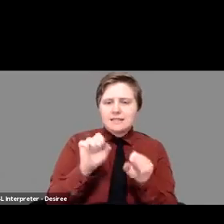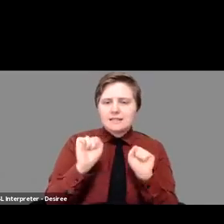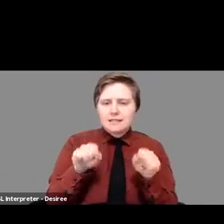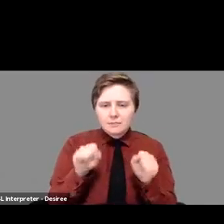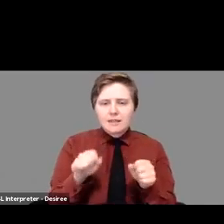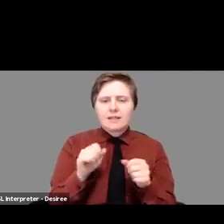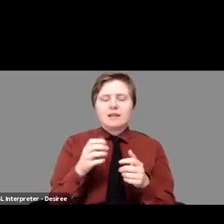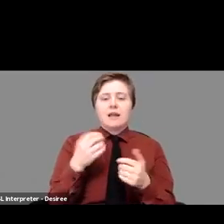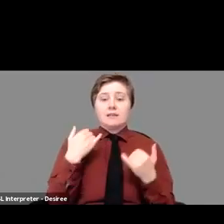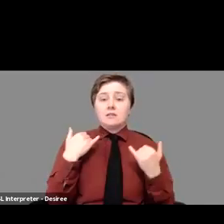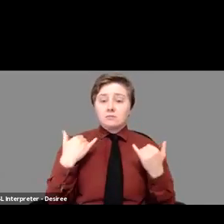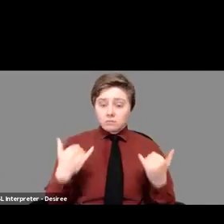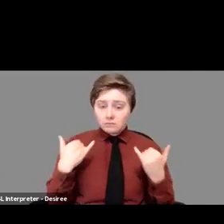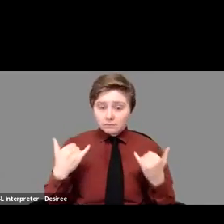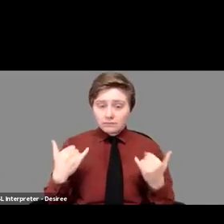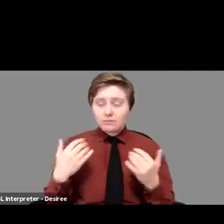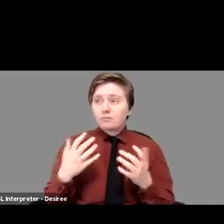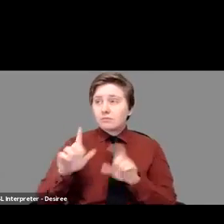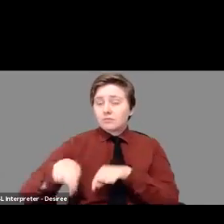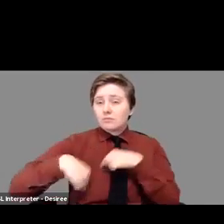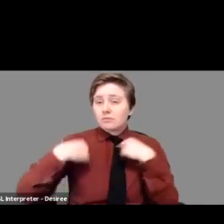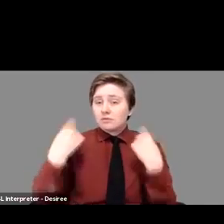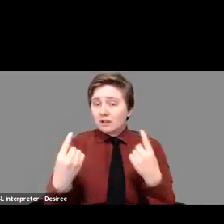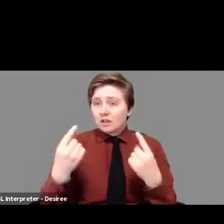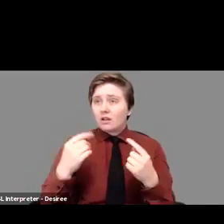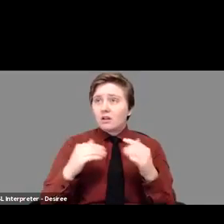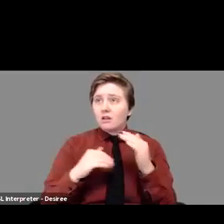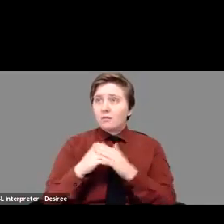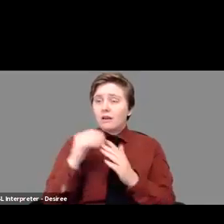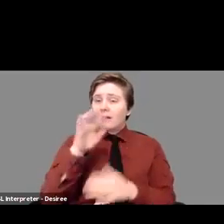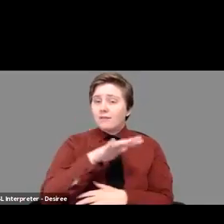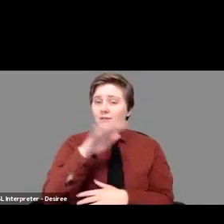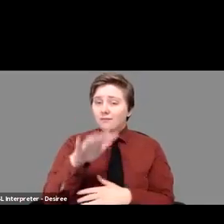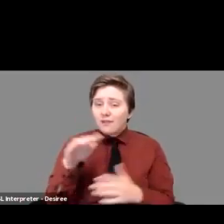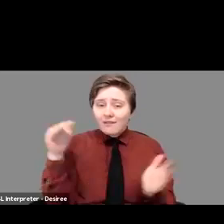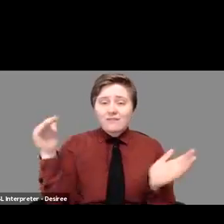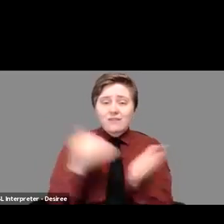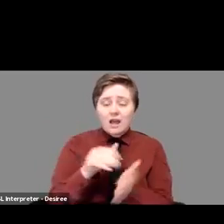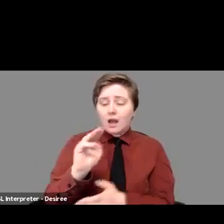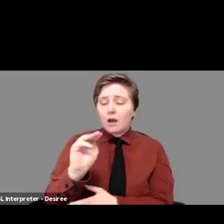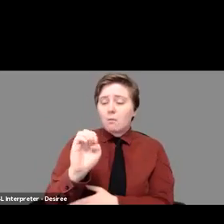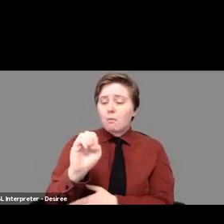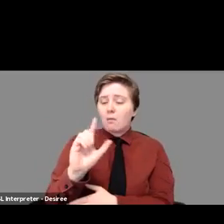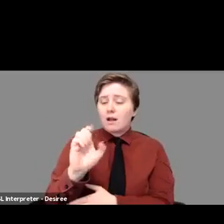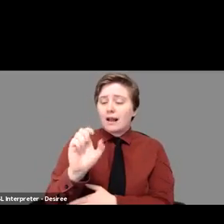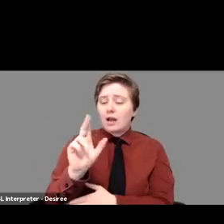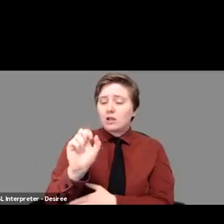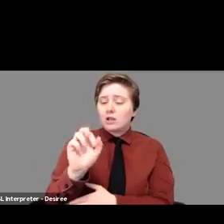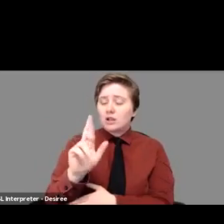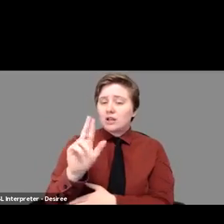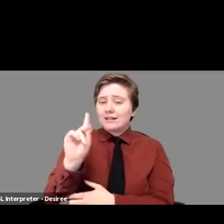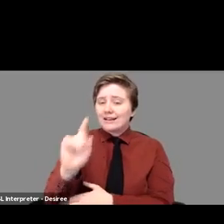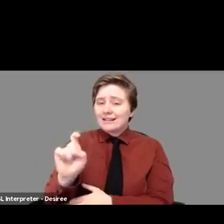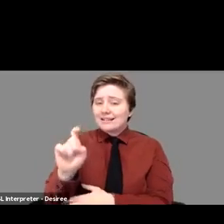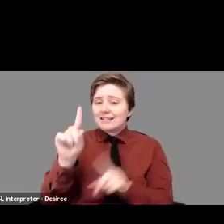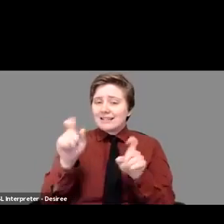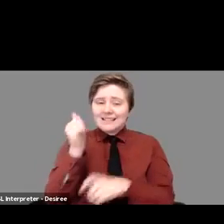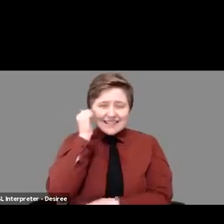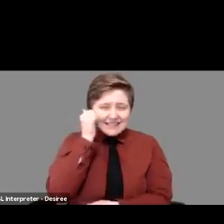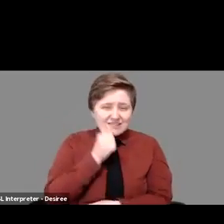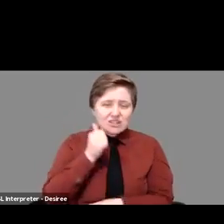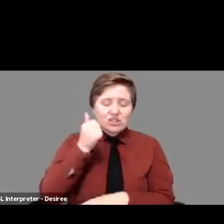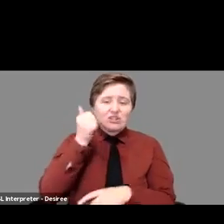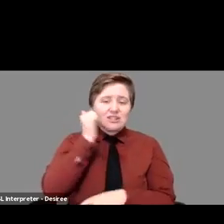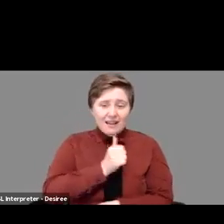and today we perform up to 55,000 molecular diagnostic tests per day. In the region, the